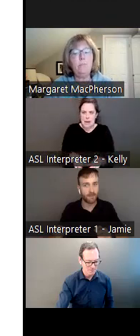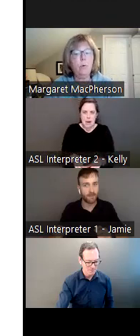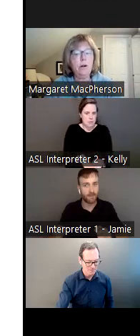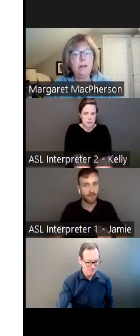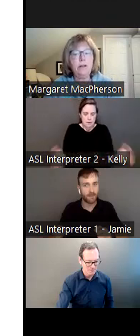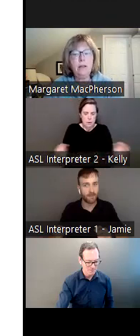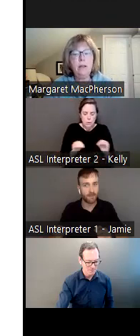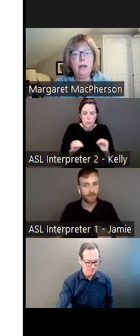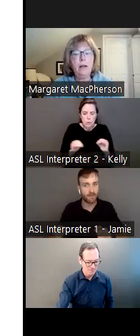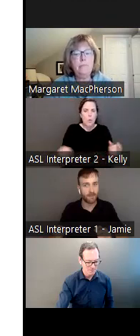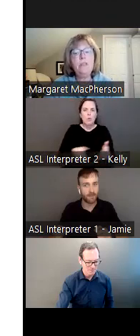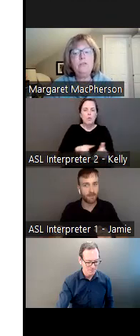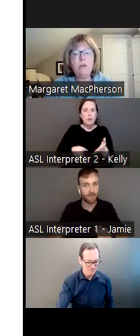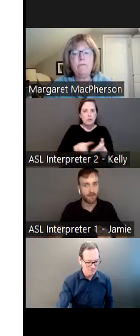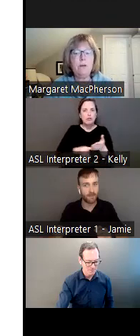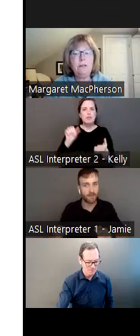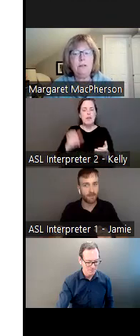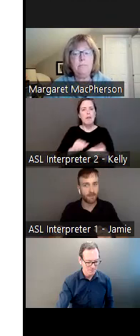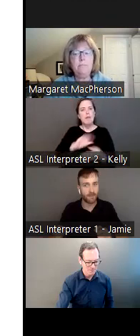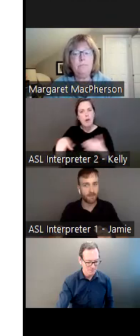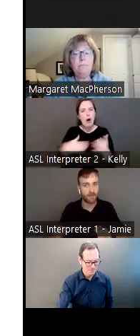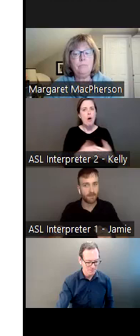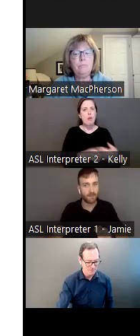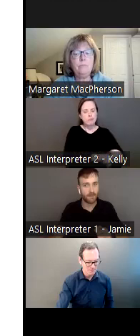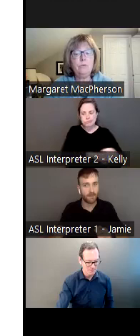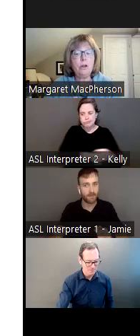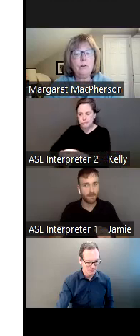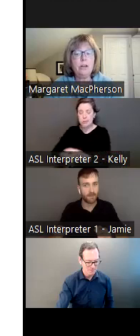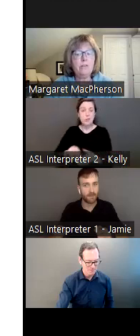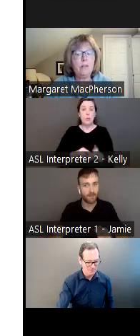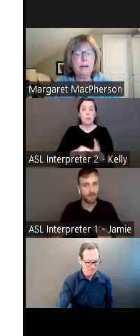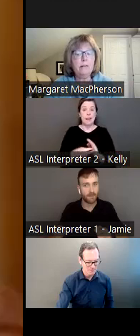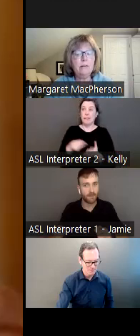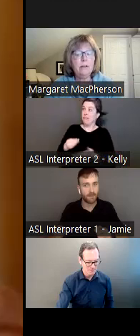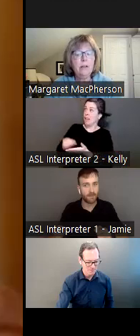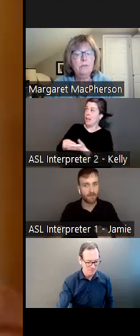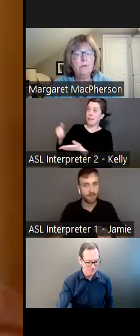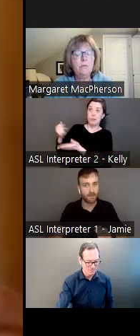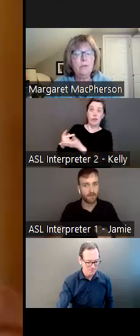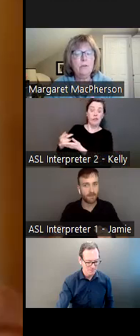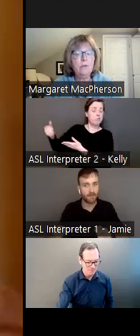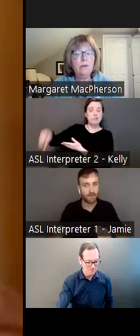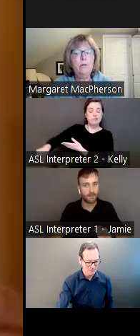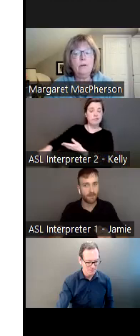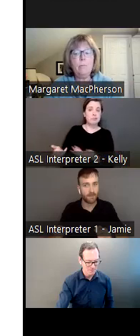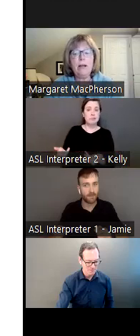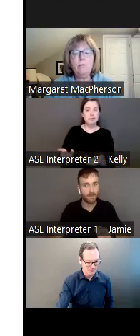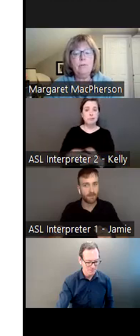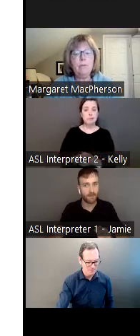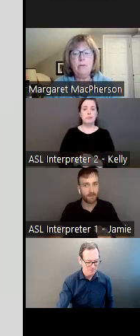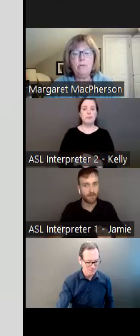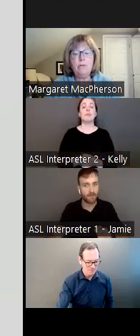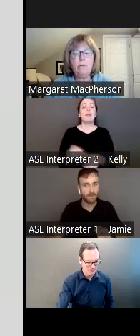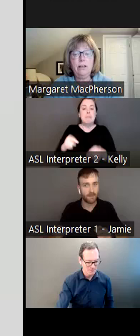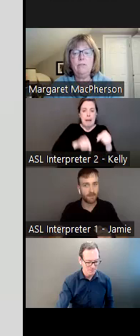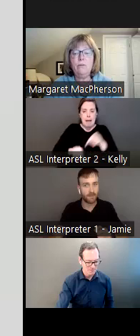widely supported, things don't get funded. Do you want to go to the next slide? So, oh, you're going